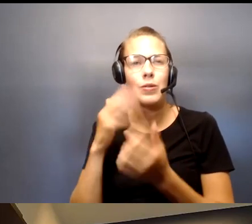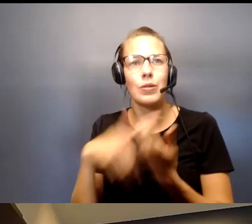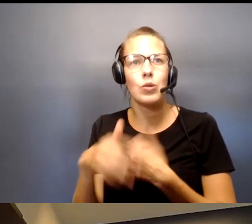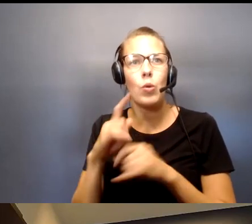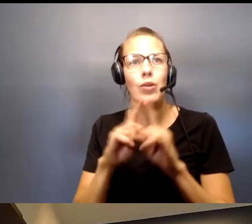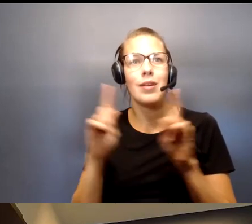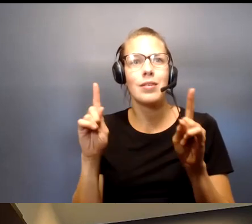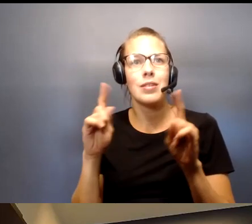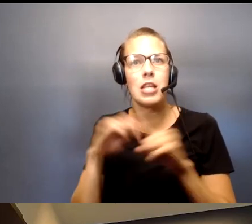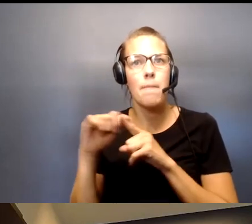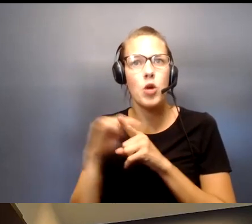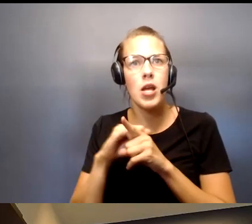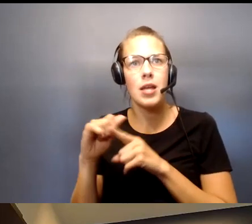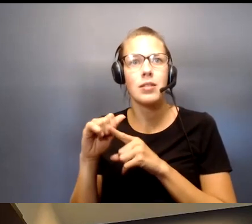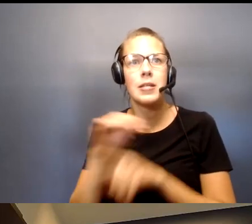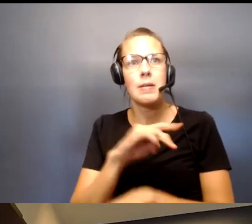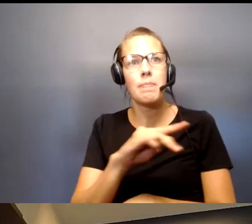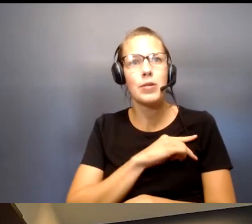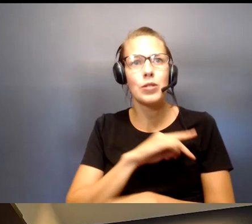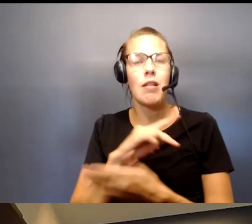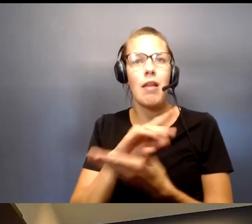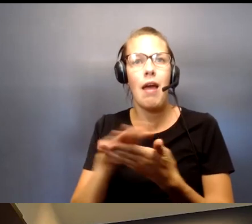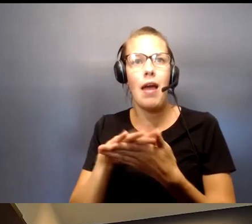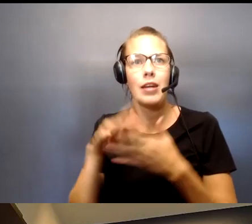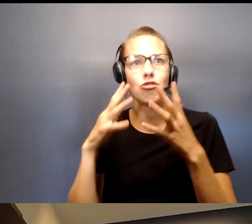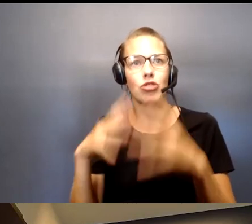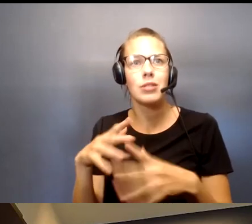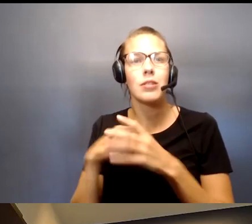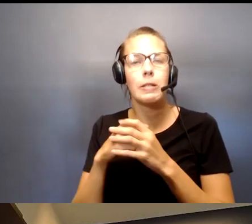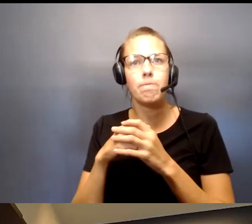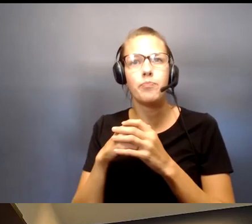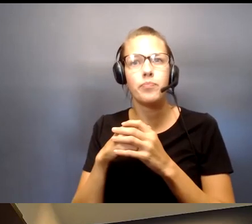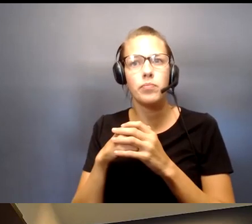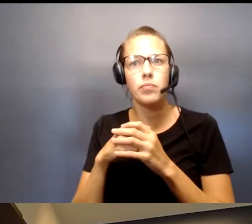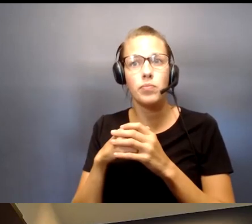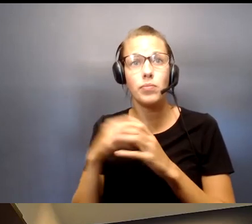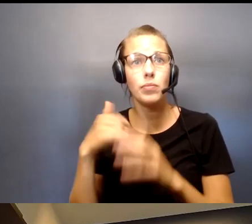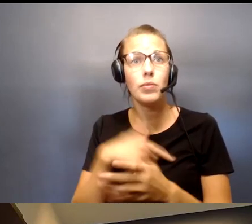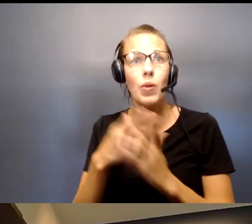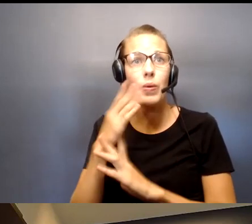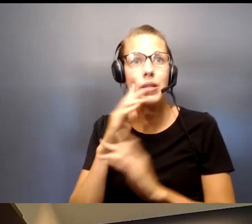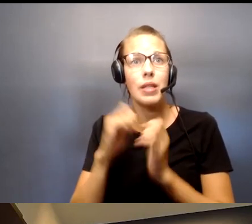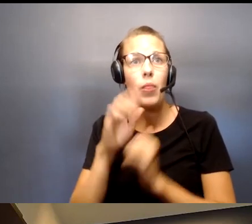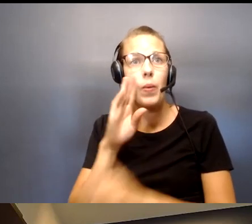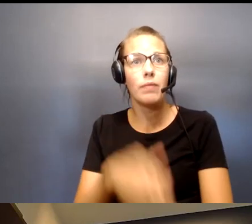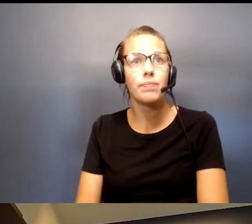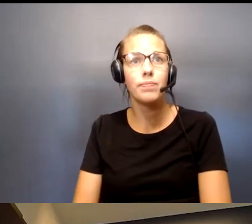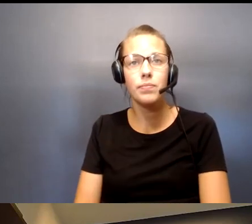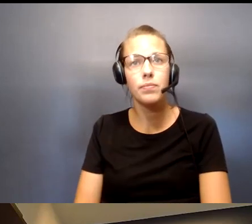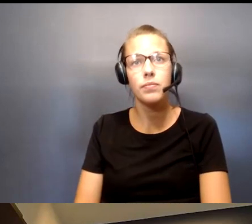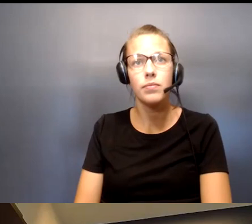distance, practice the personal hygiene, and we'll get through this together.